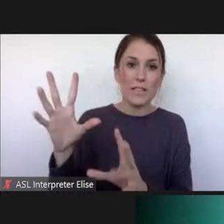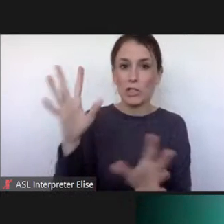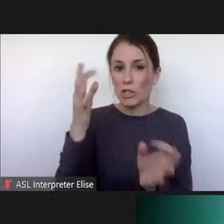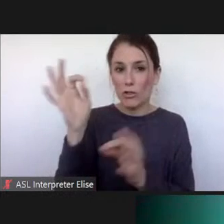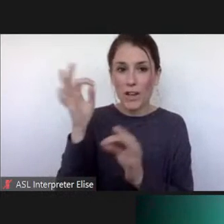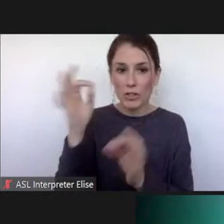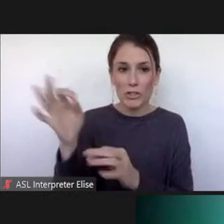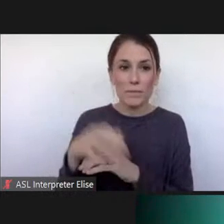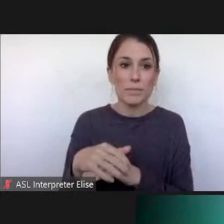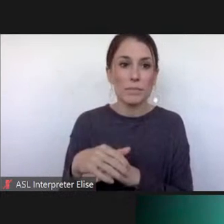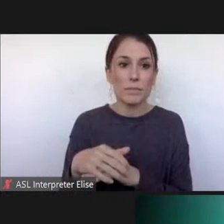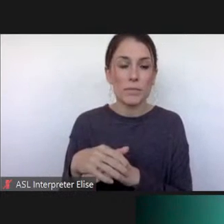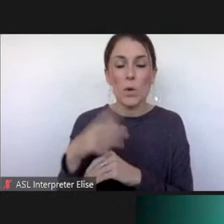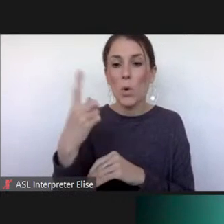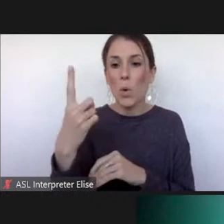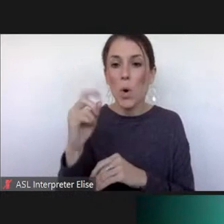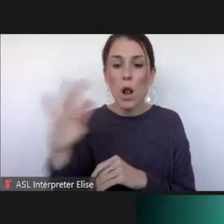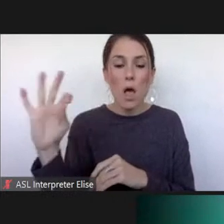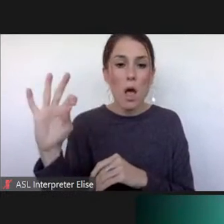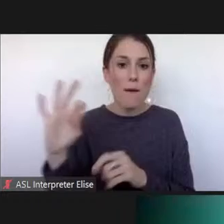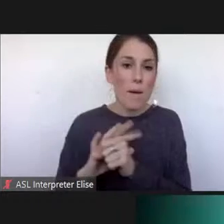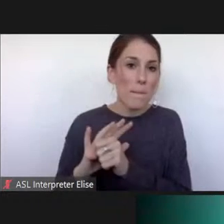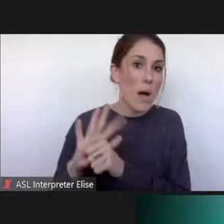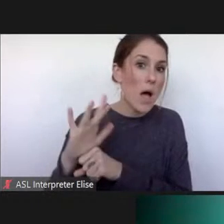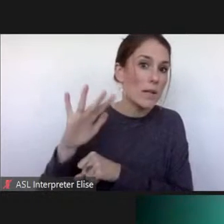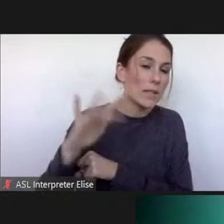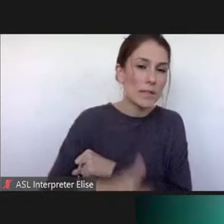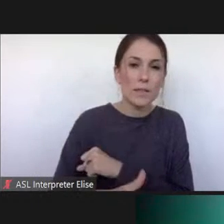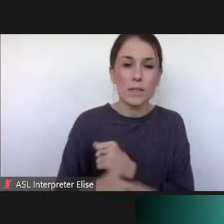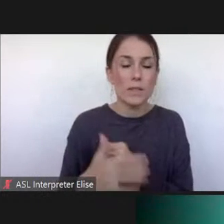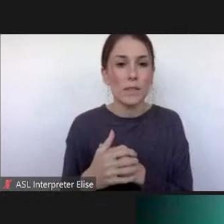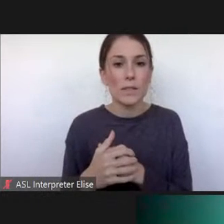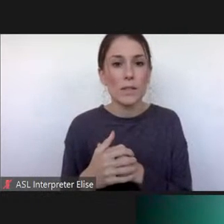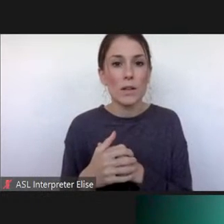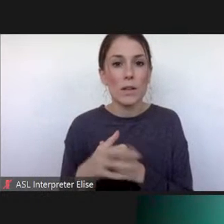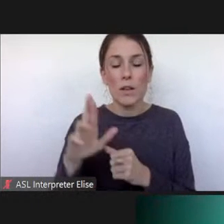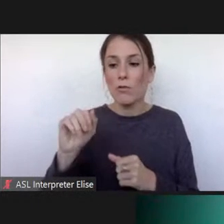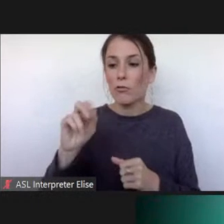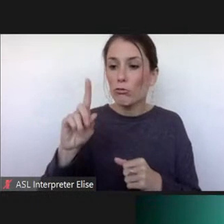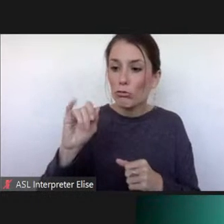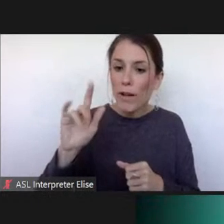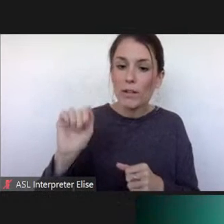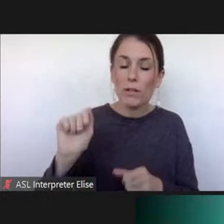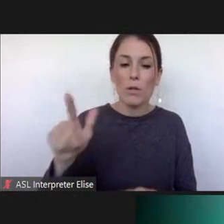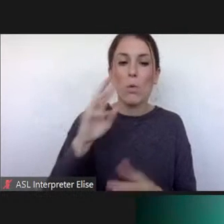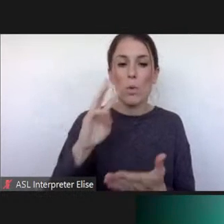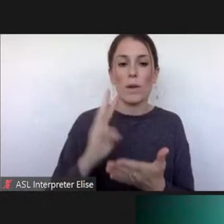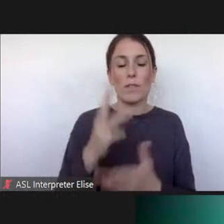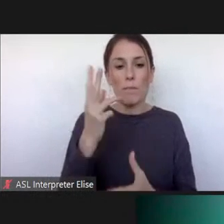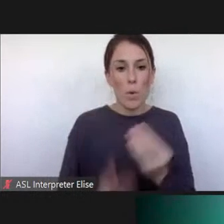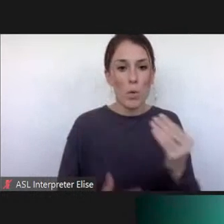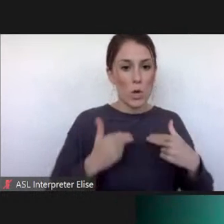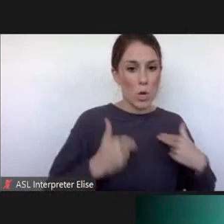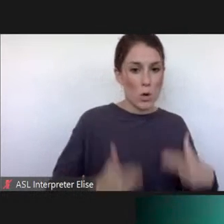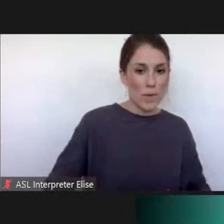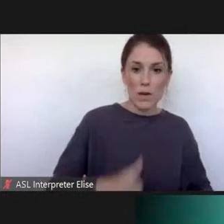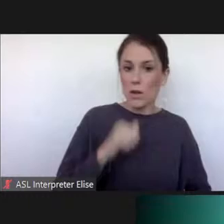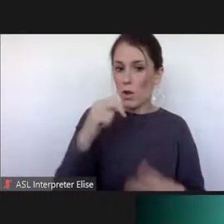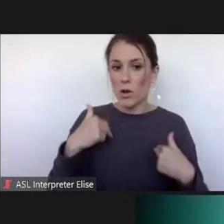of abundance, of radical witness, together with the human and non-human, and as